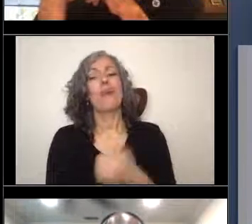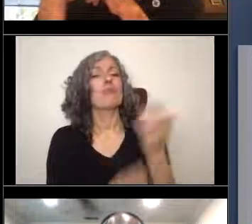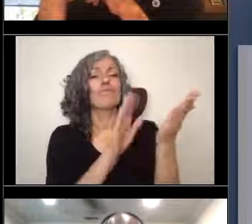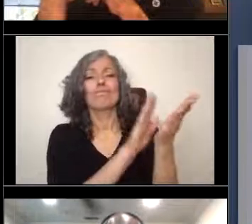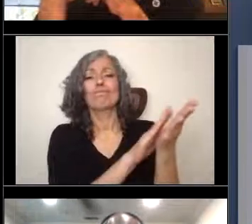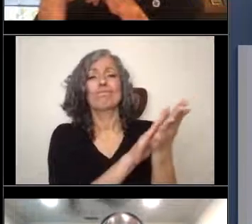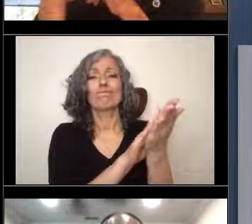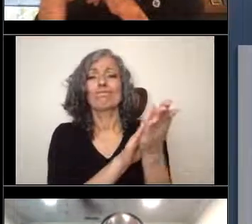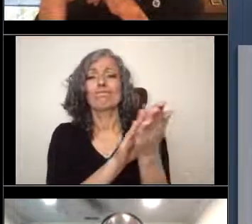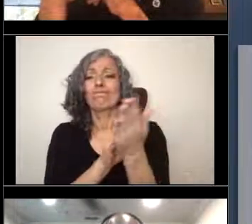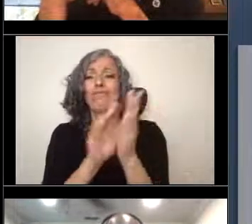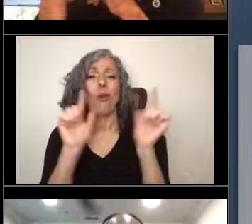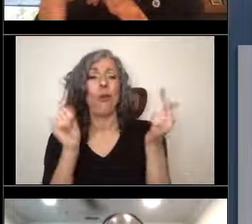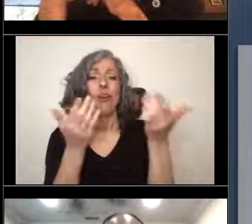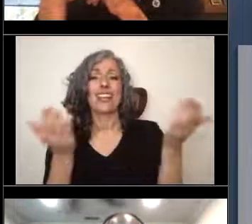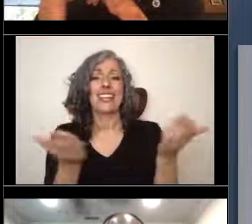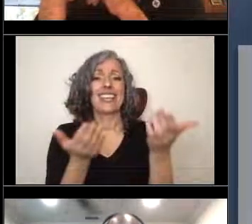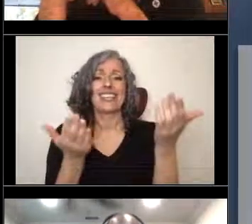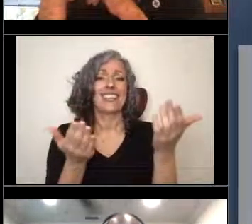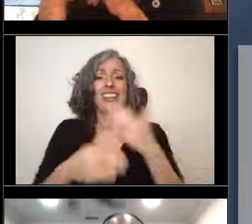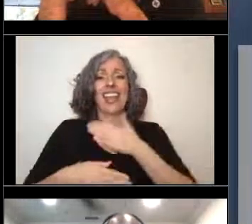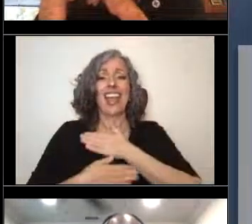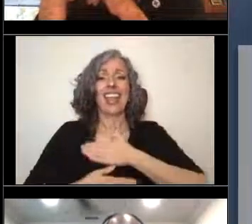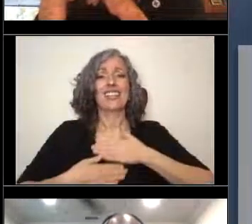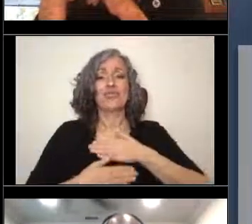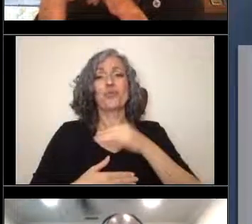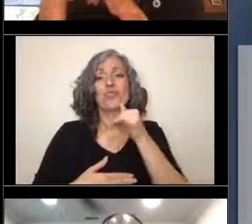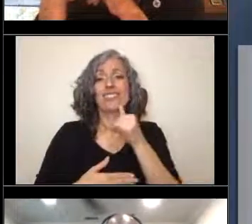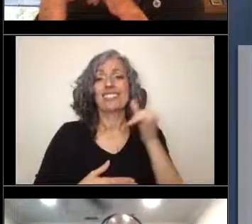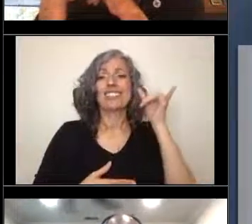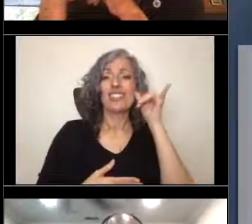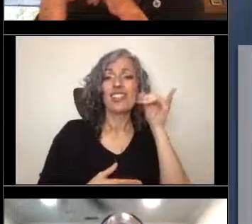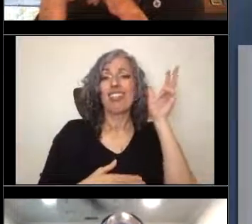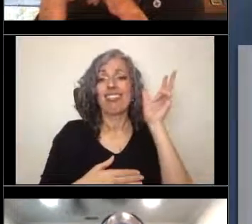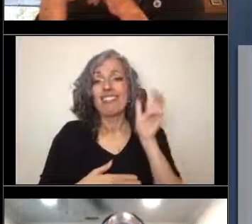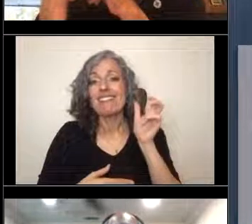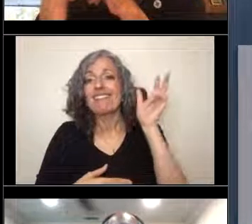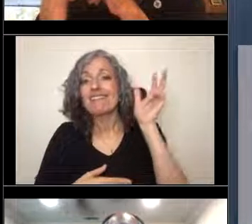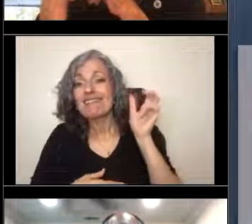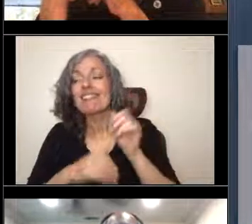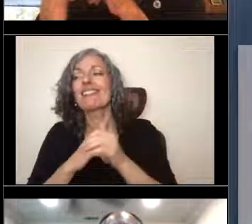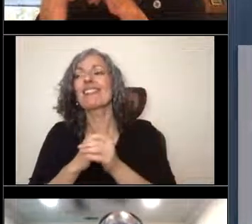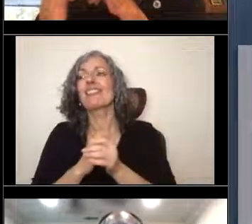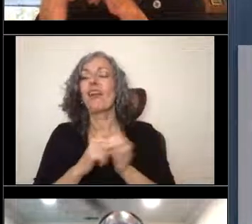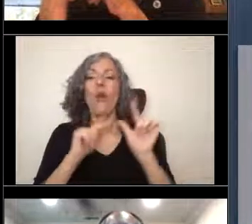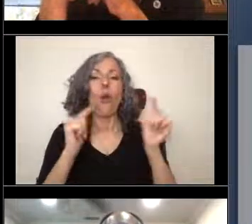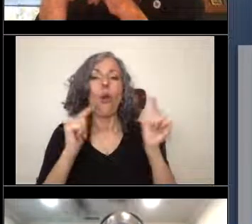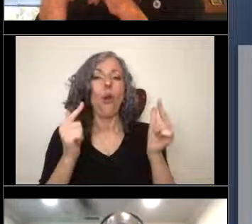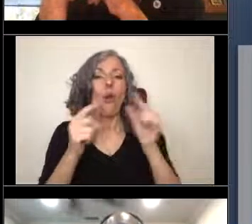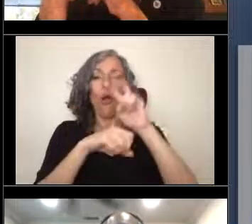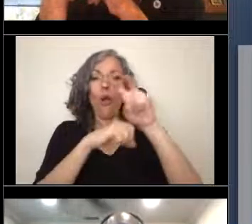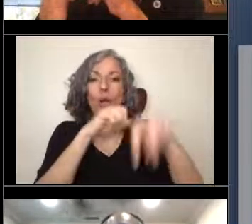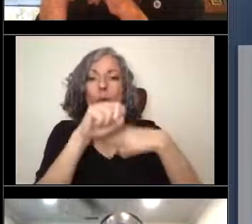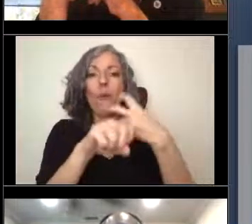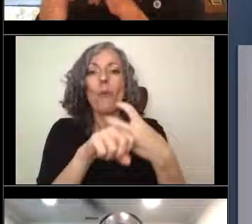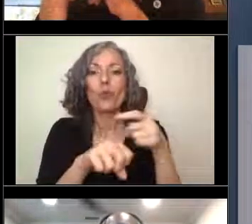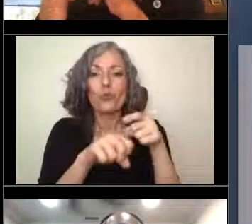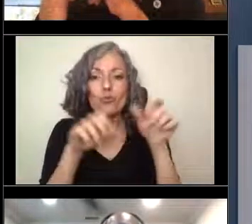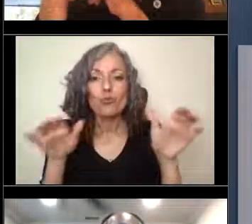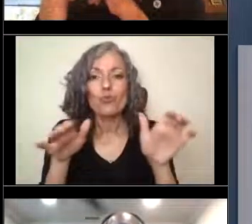in the room, really. I enjoyed yesterday just listening and all the work that you do, and it's just